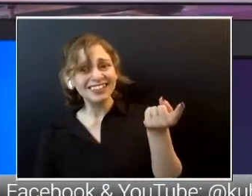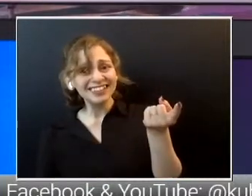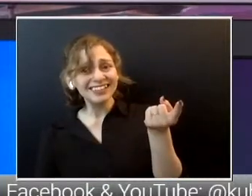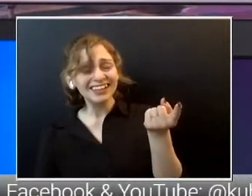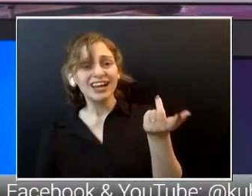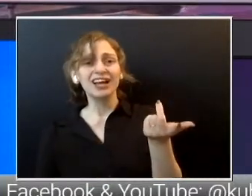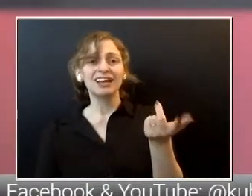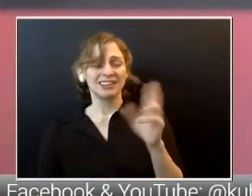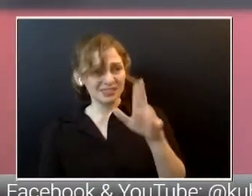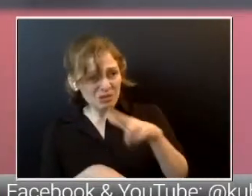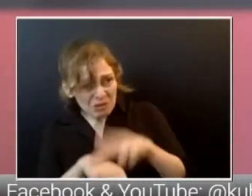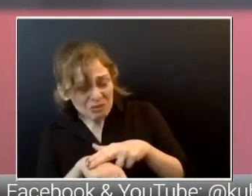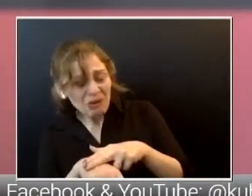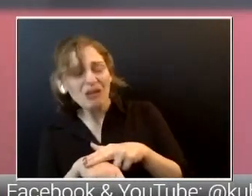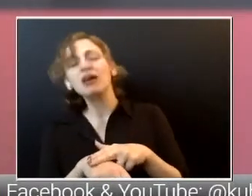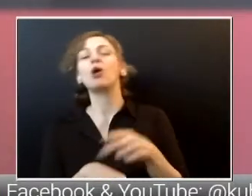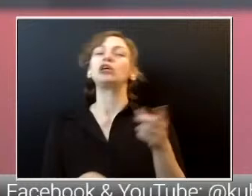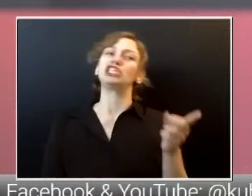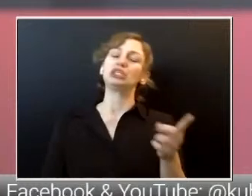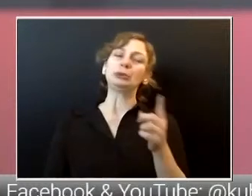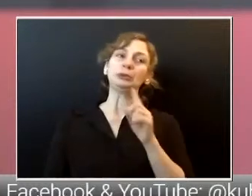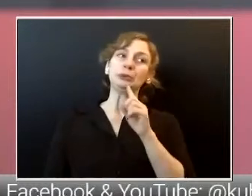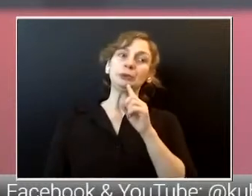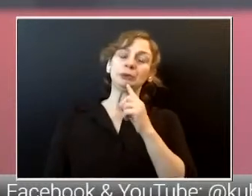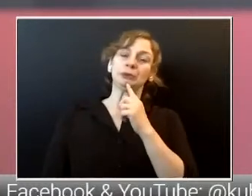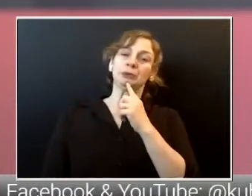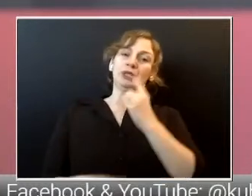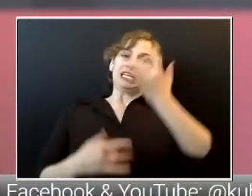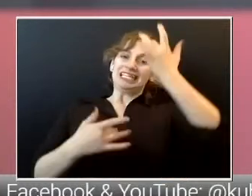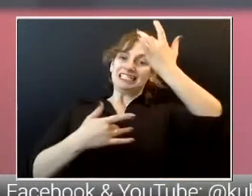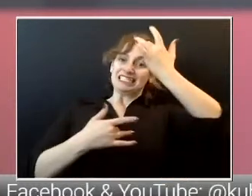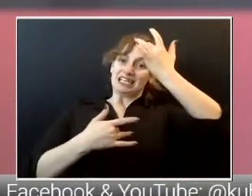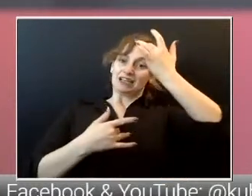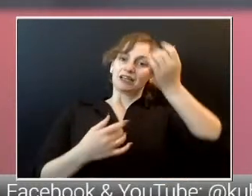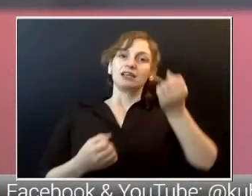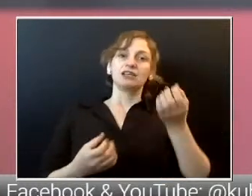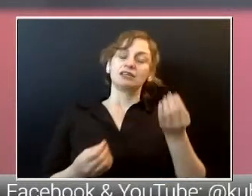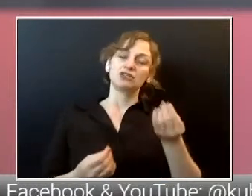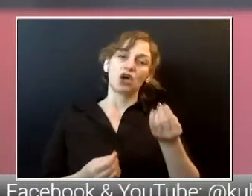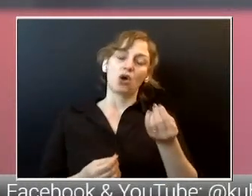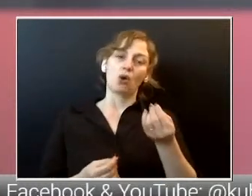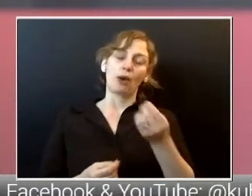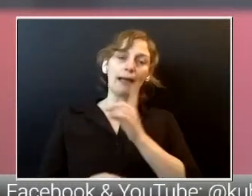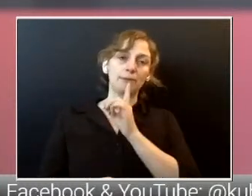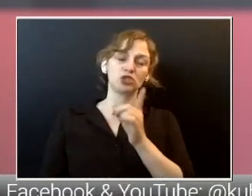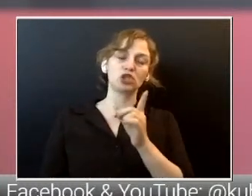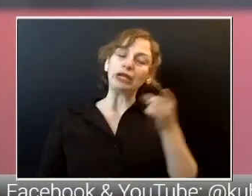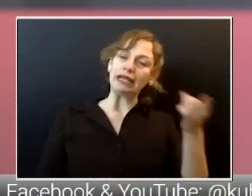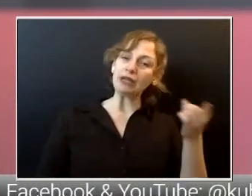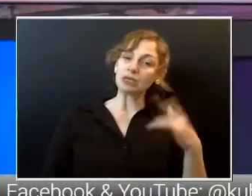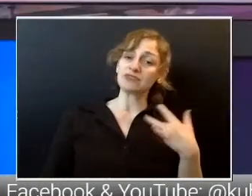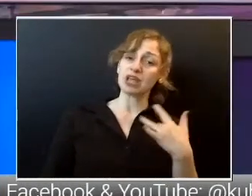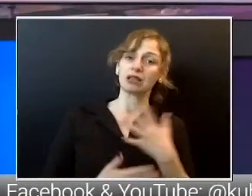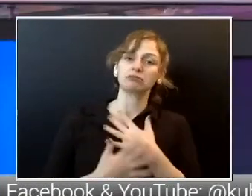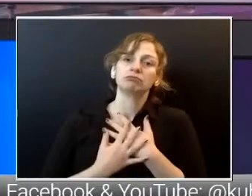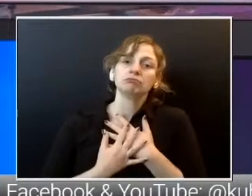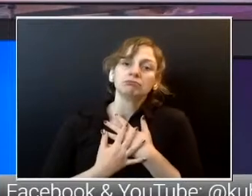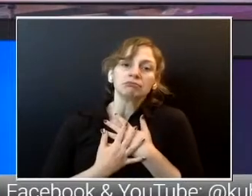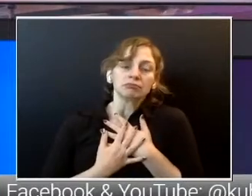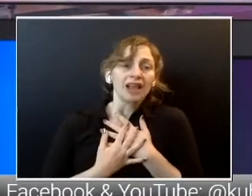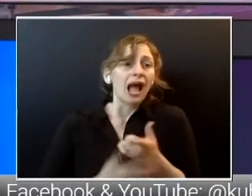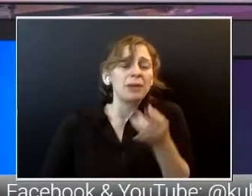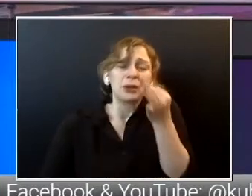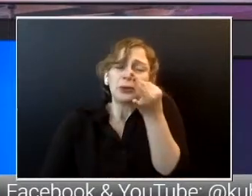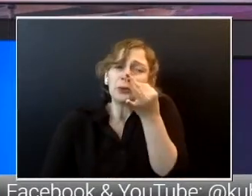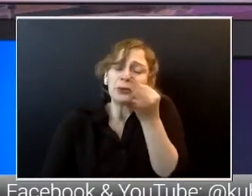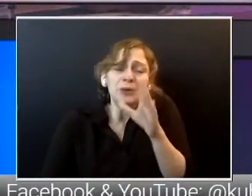came in. So I'm sure it probably registered with him because she was almost dead when she came in. Oh my gosh. And look